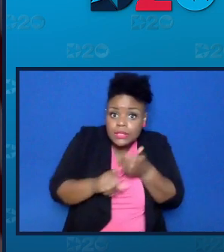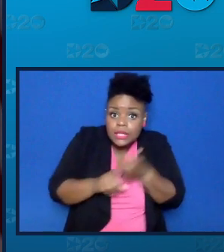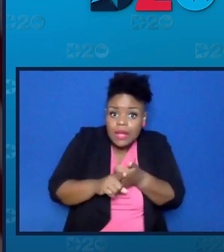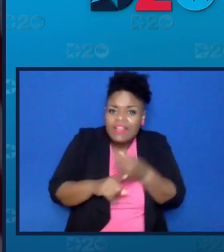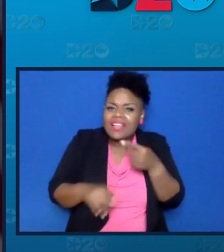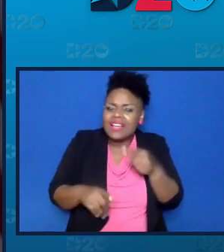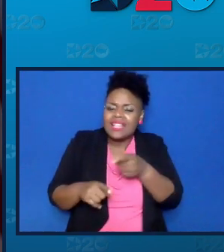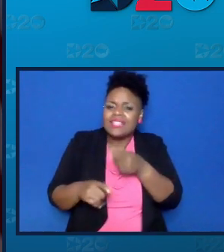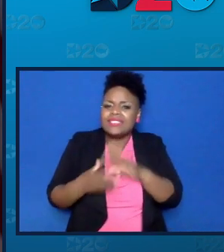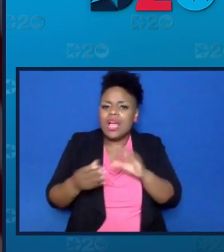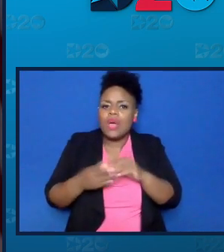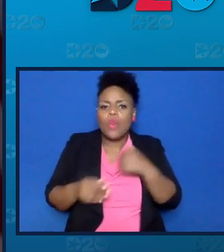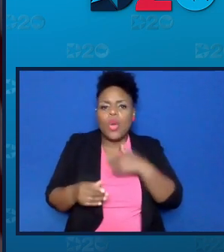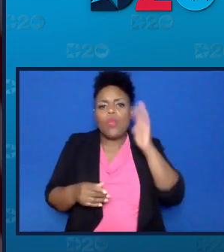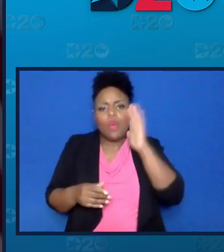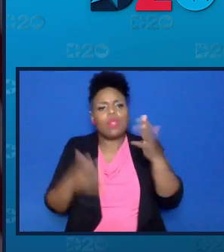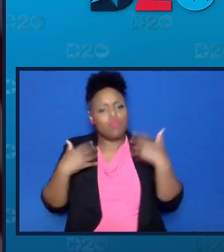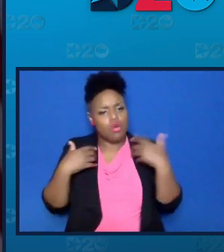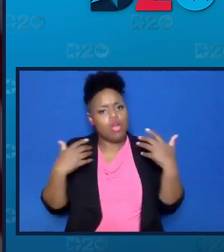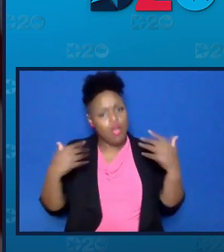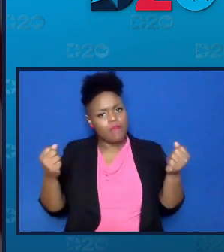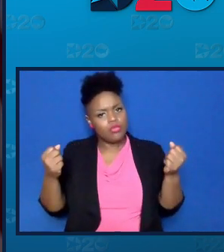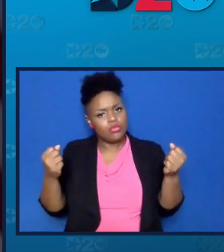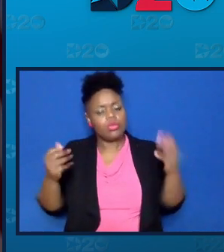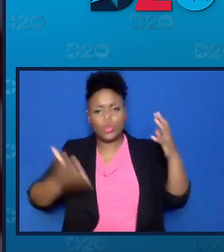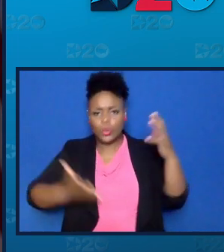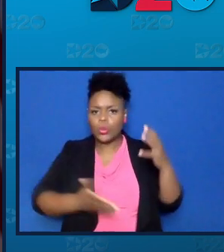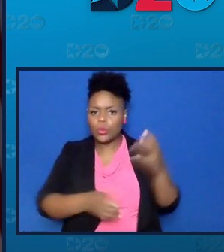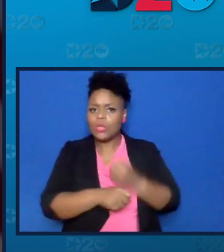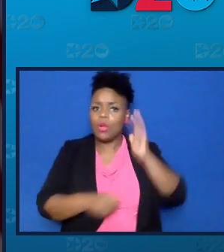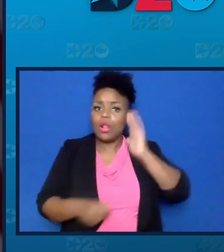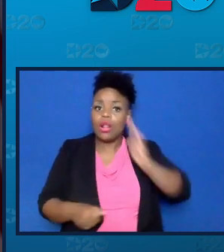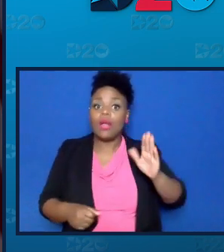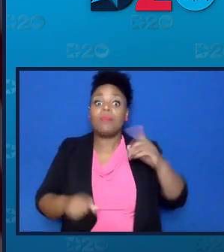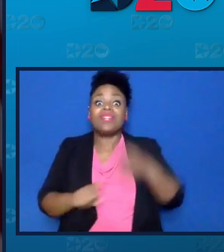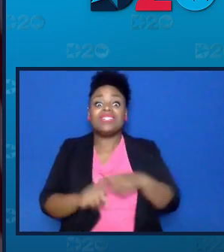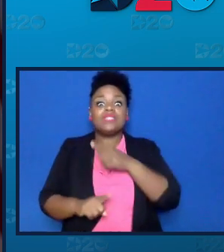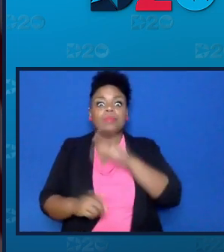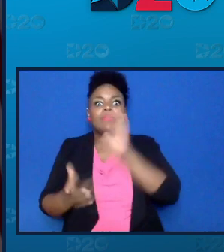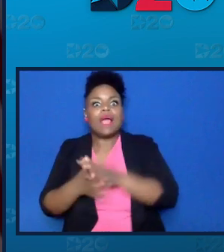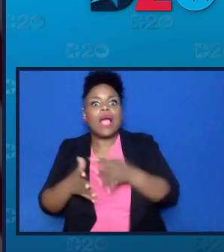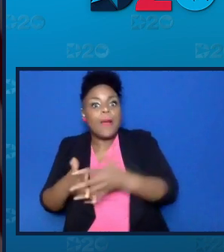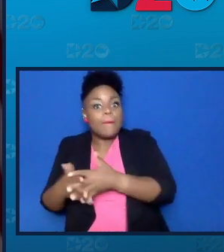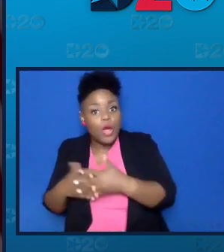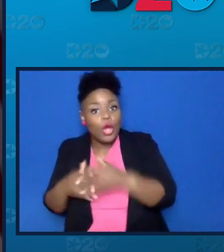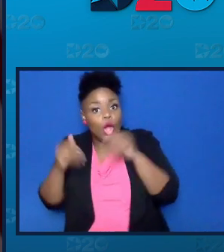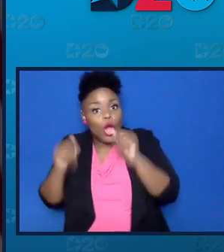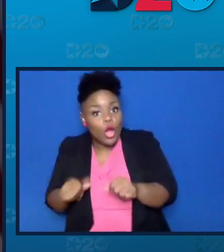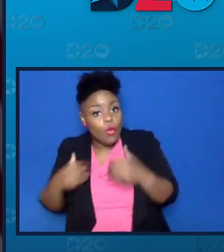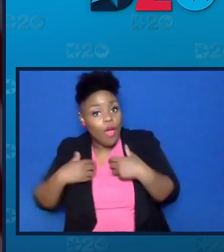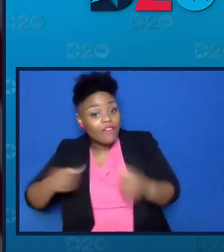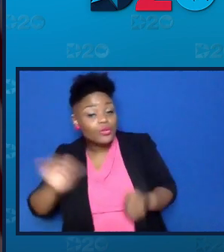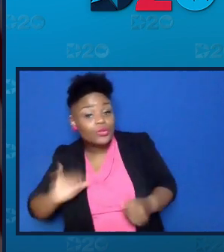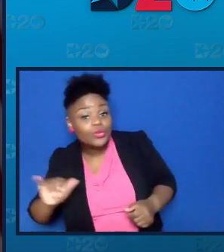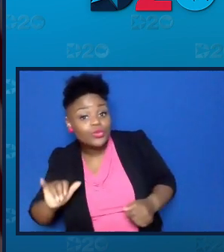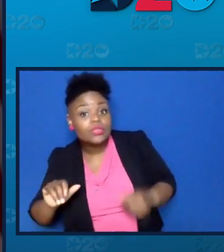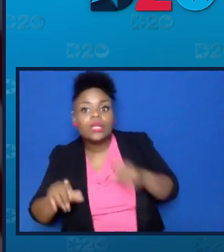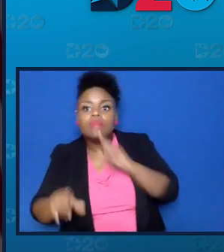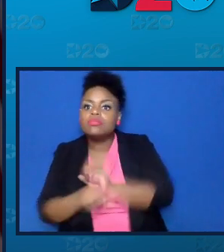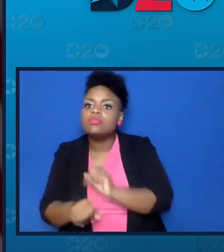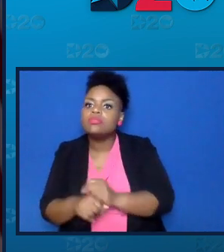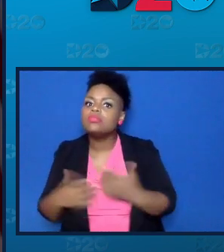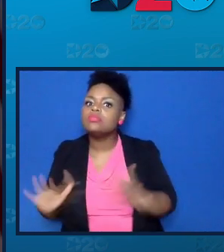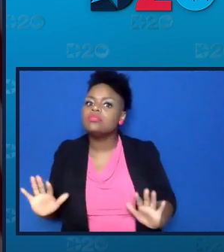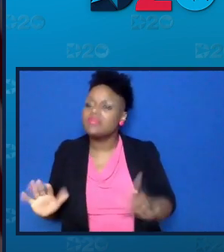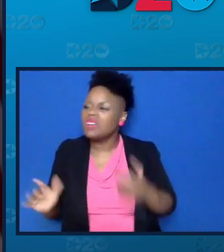prevail, and he believed America could as well. And he did, and we can as well. This campaign